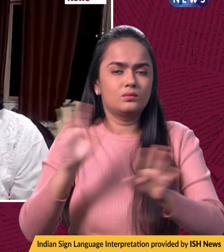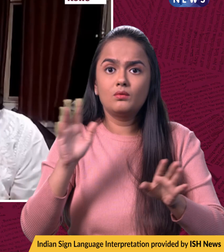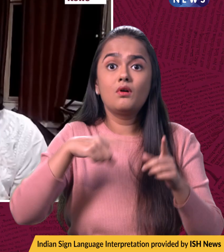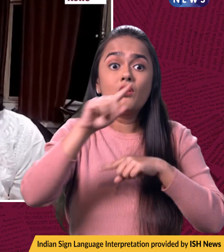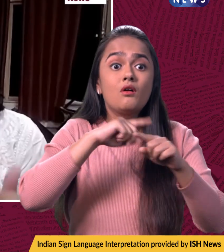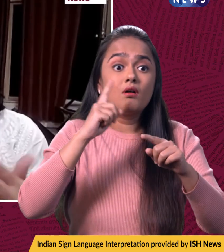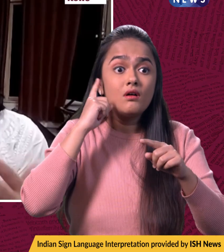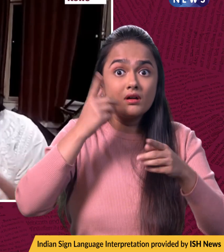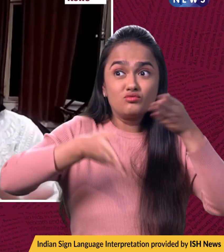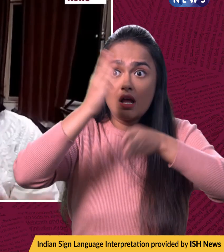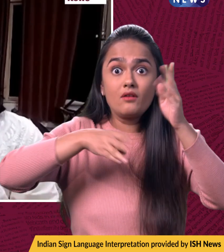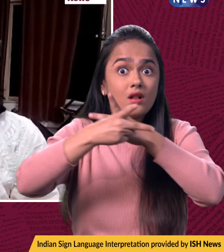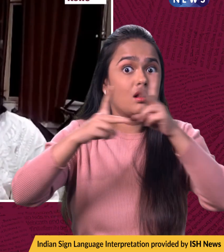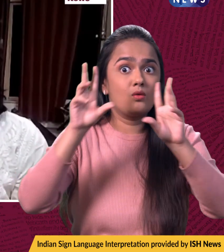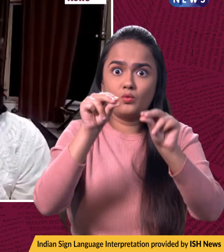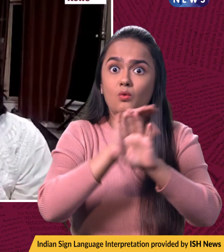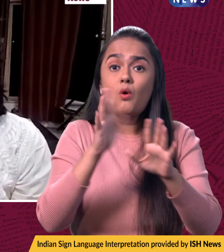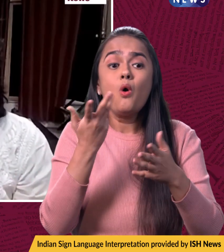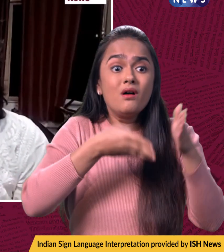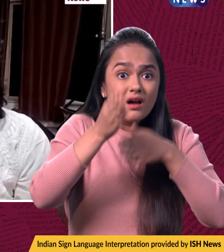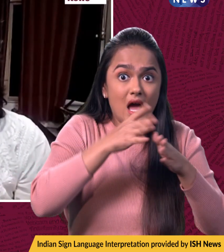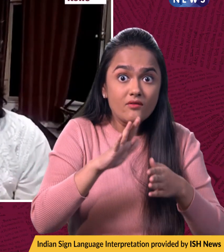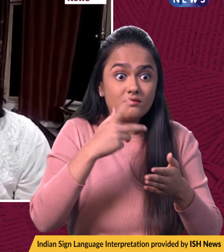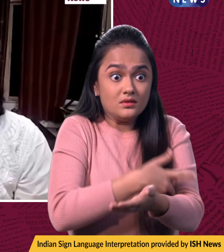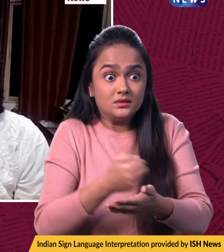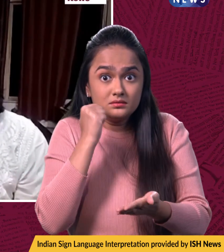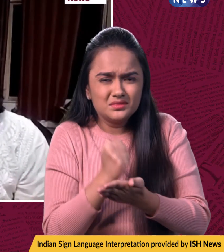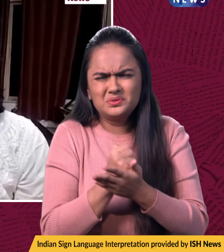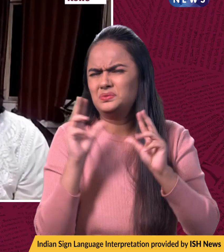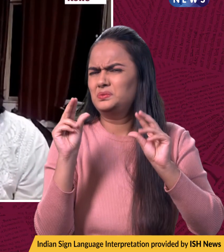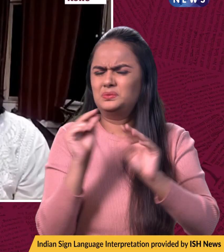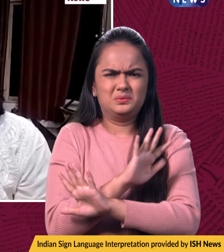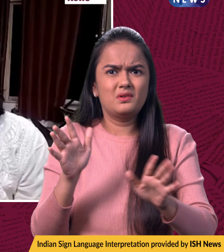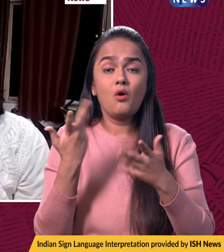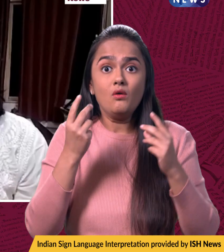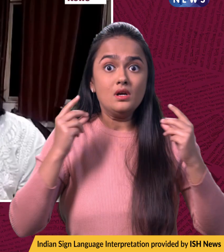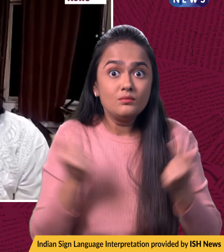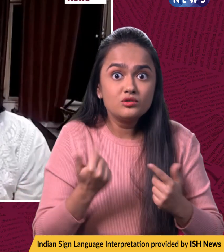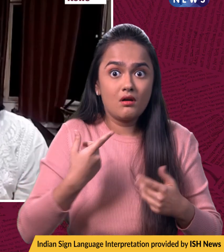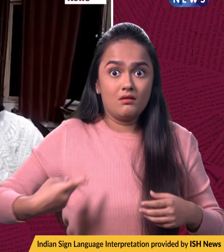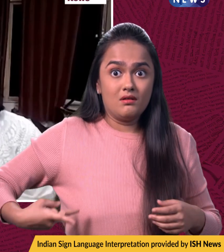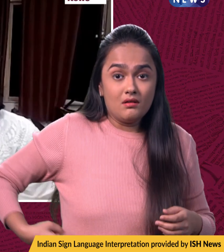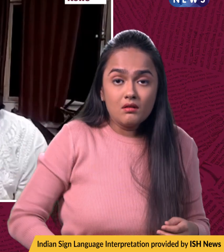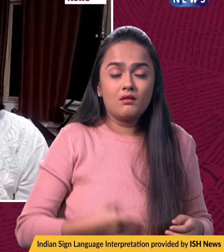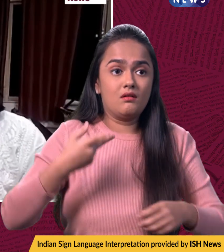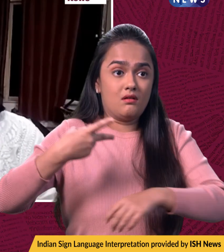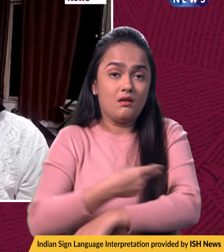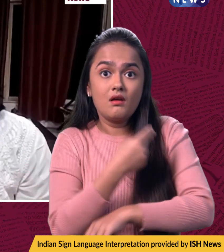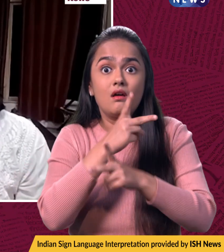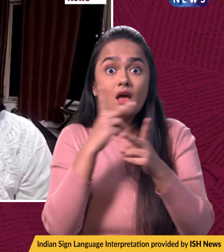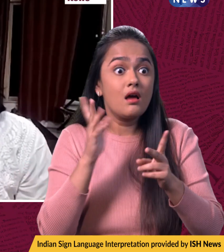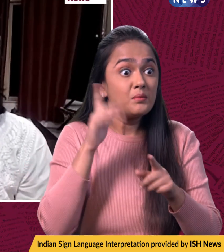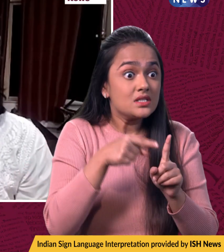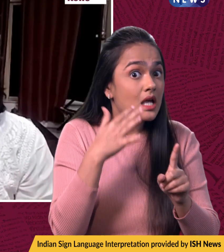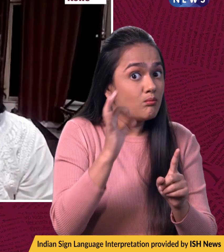interstate domestic travel need not be tested. No emergency procedure like surgeries and deliveries should